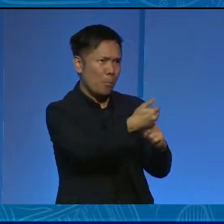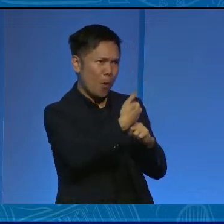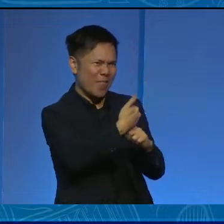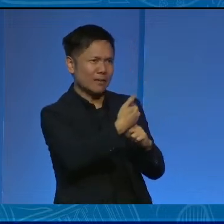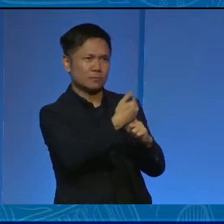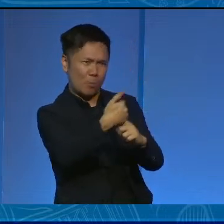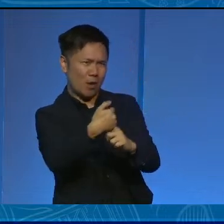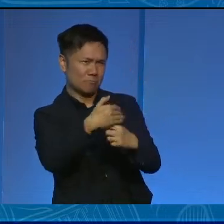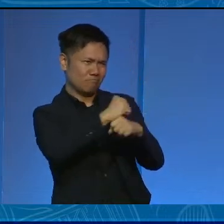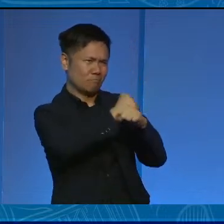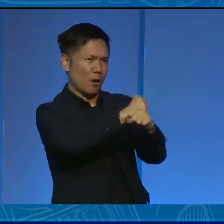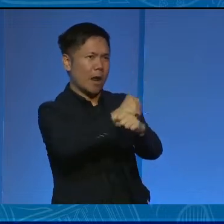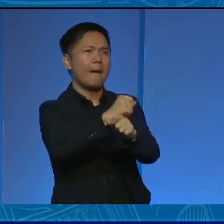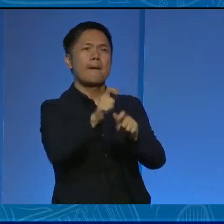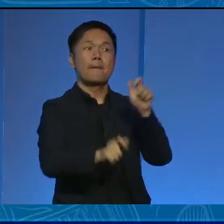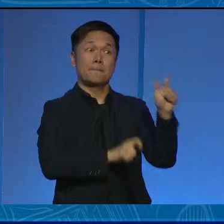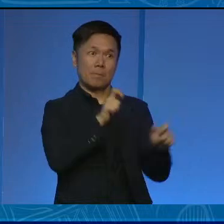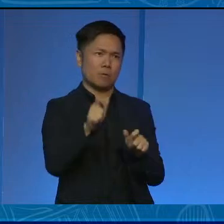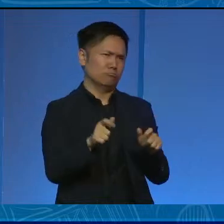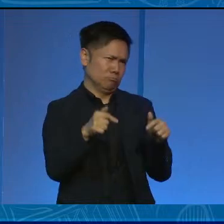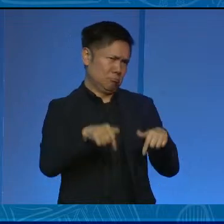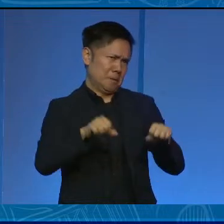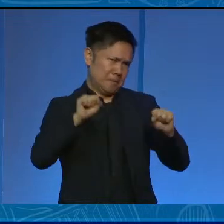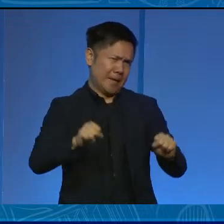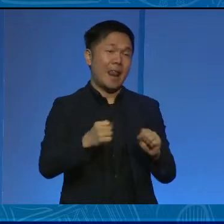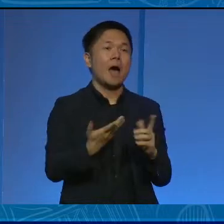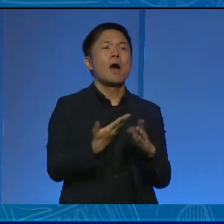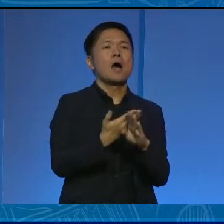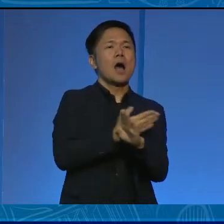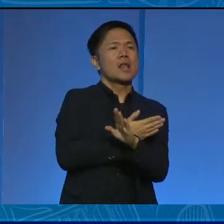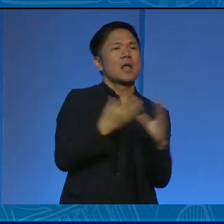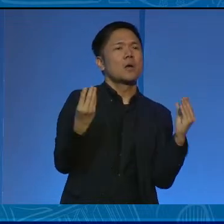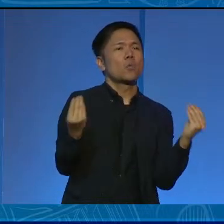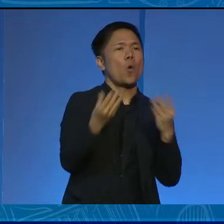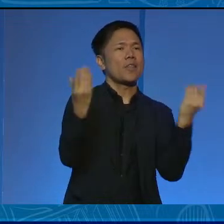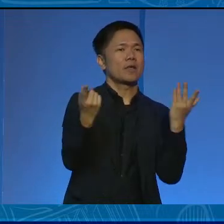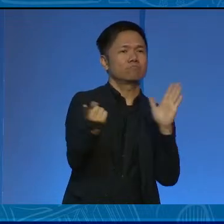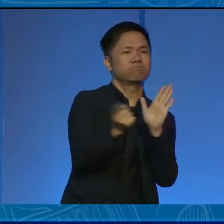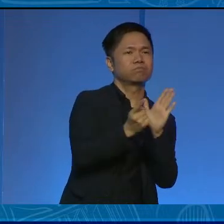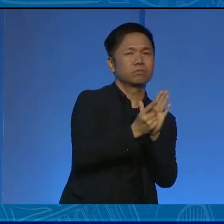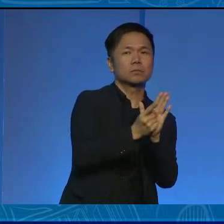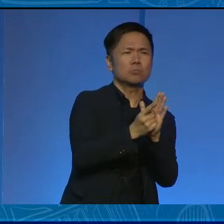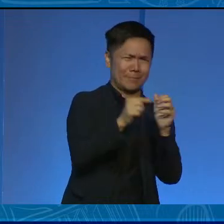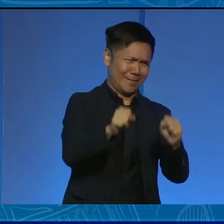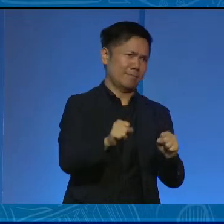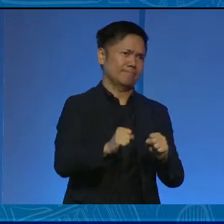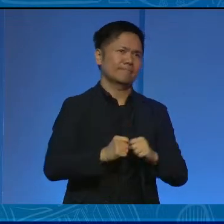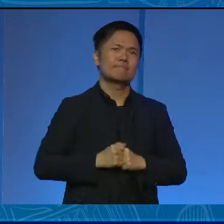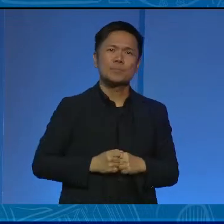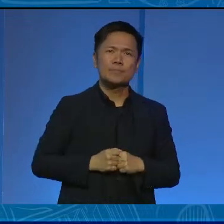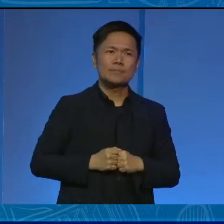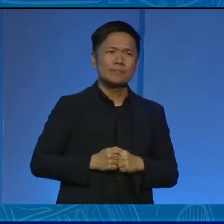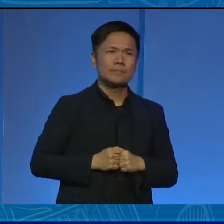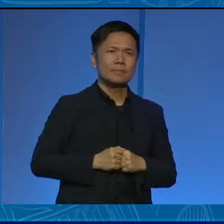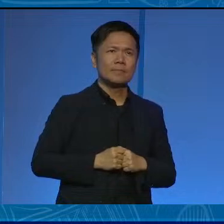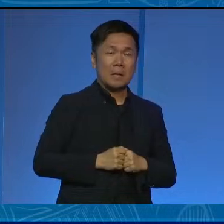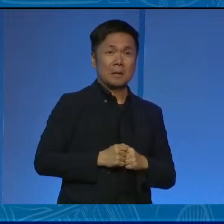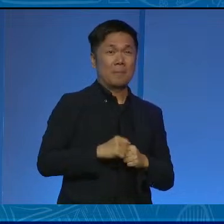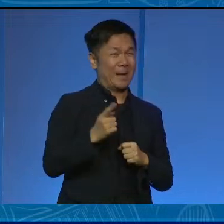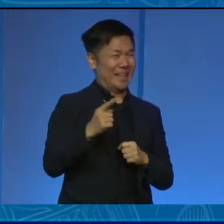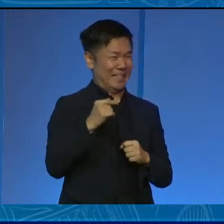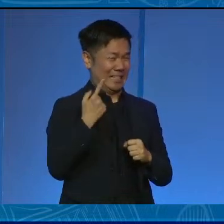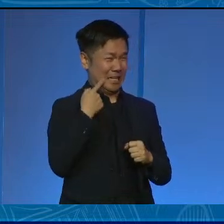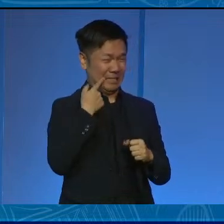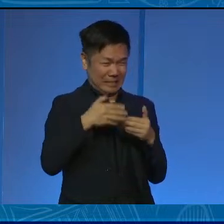is entirely achievable in a short time. However, closing the last mile